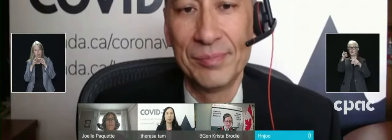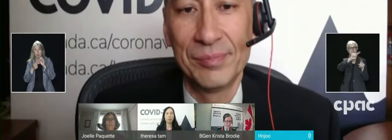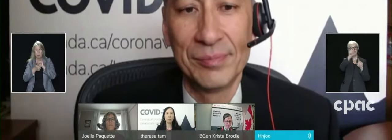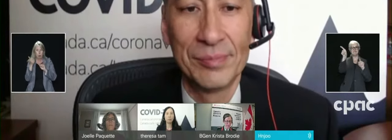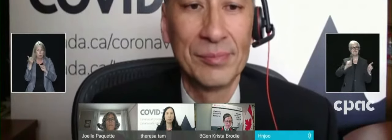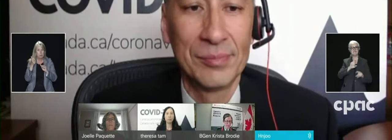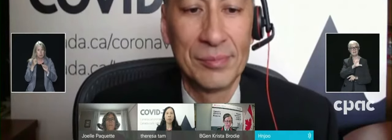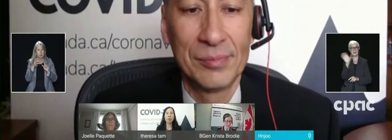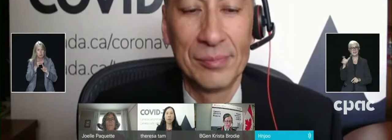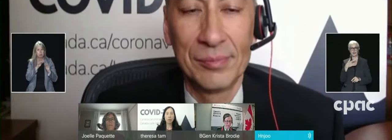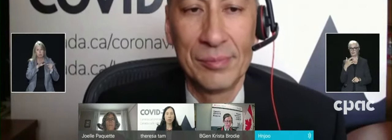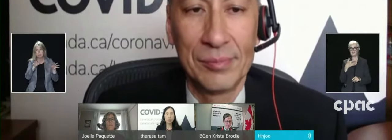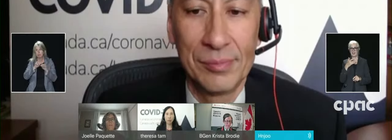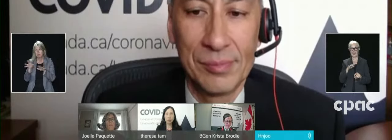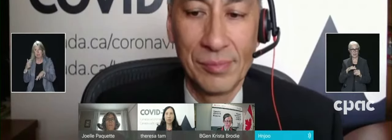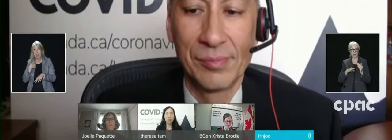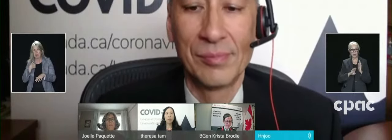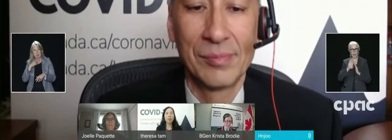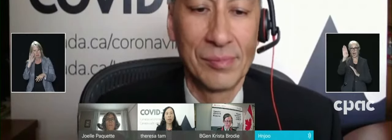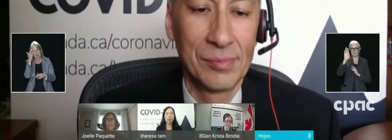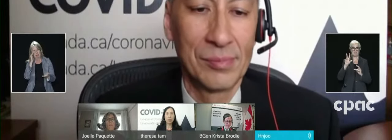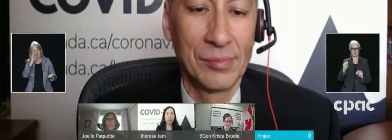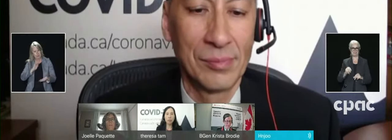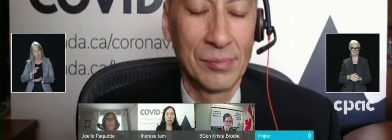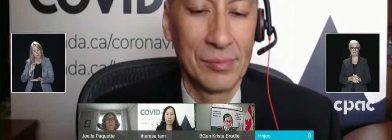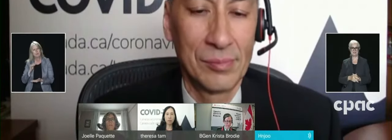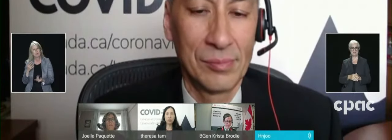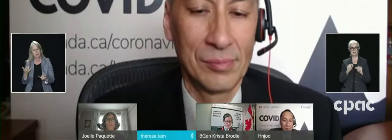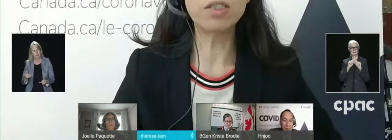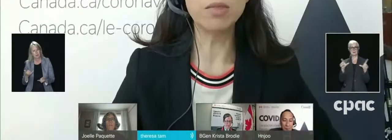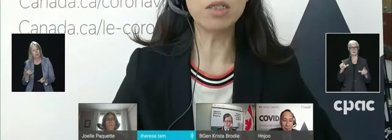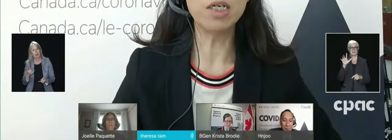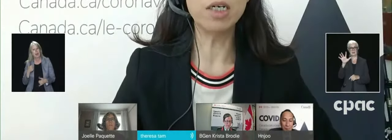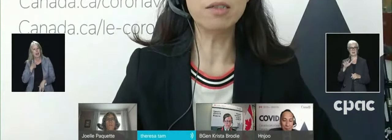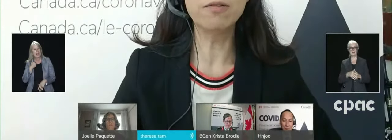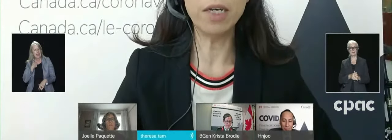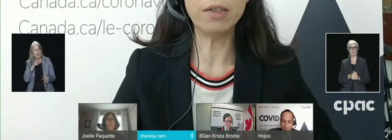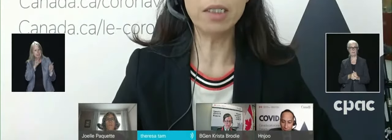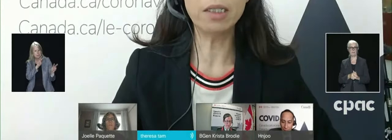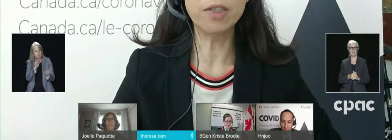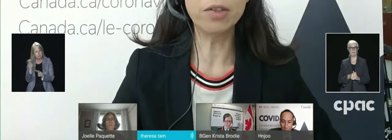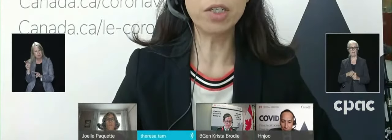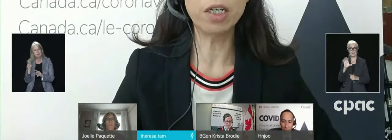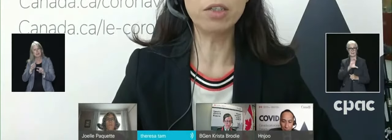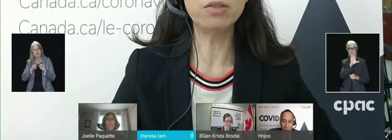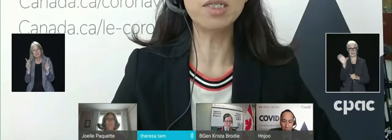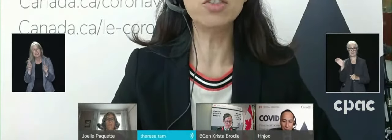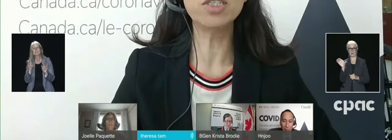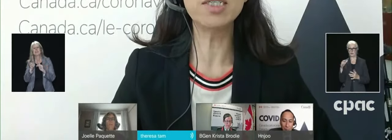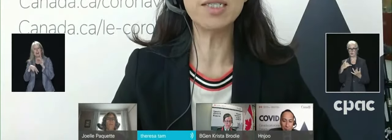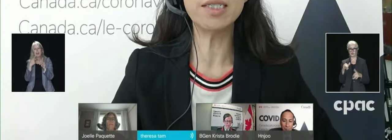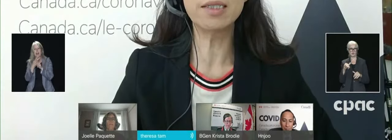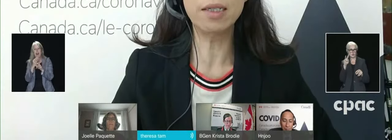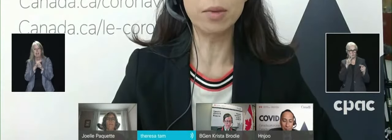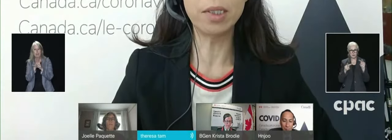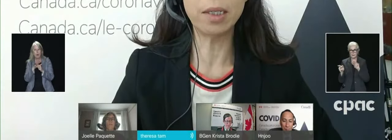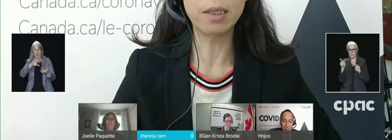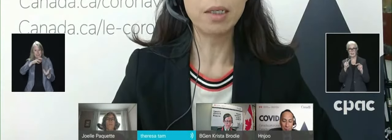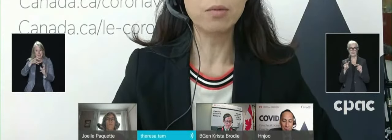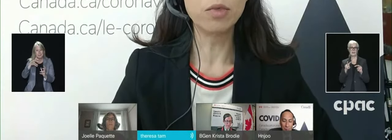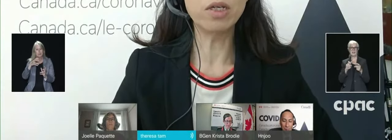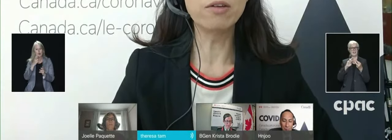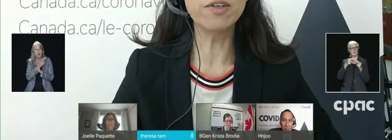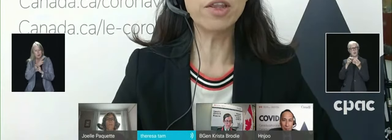Canada. Slide 5. Canada continues to monitor for variants of concern using genetic